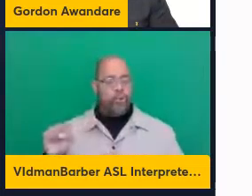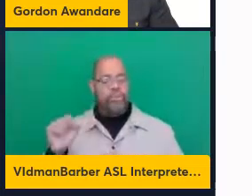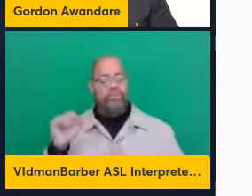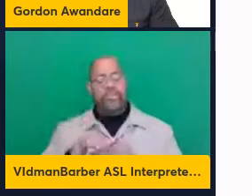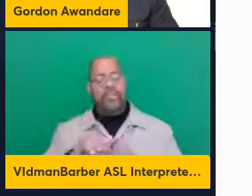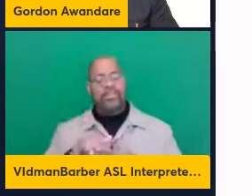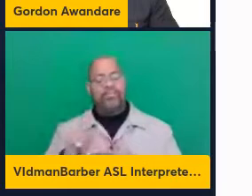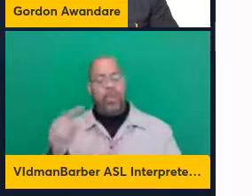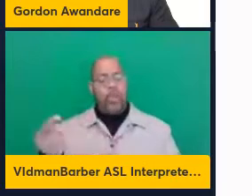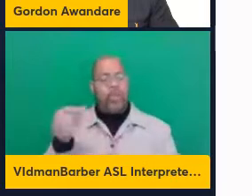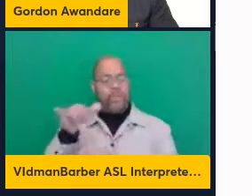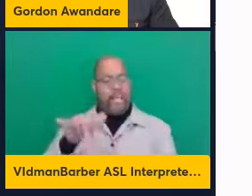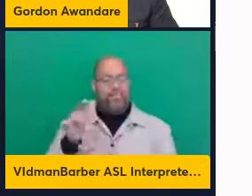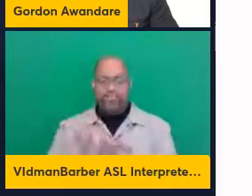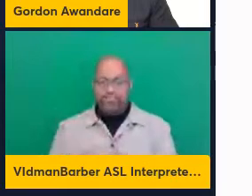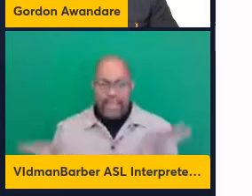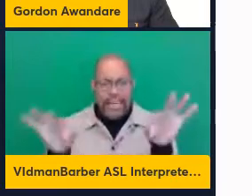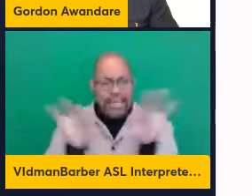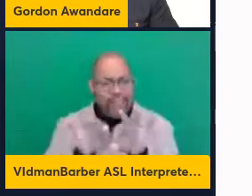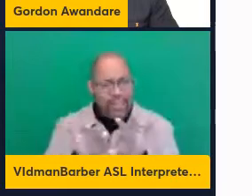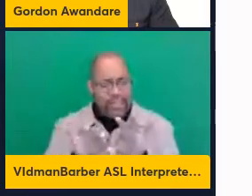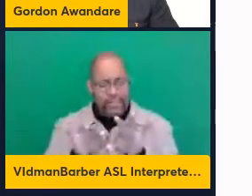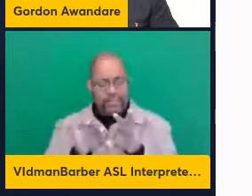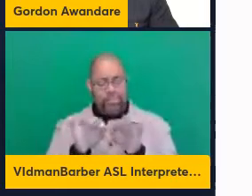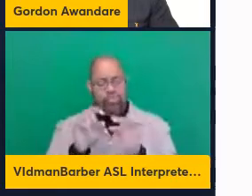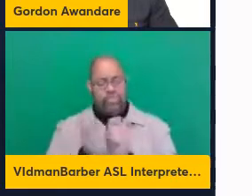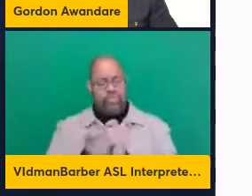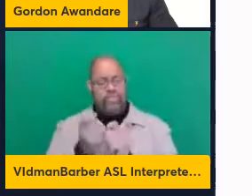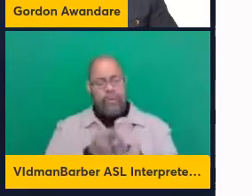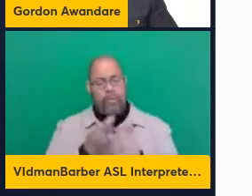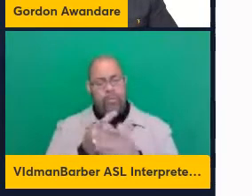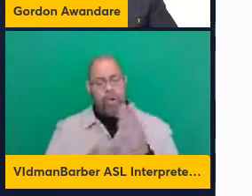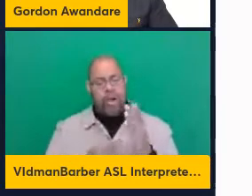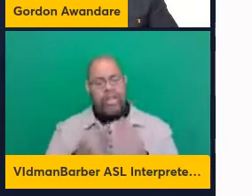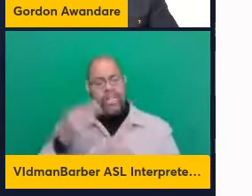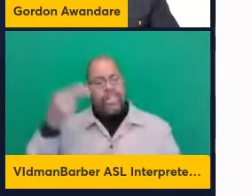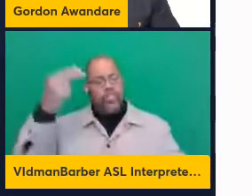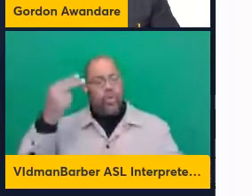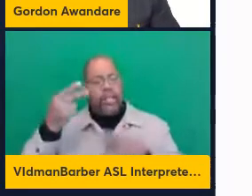that alone is a significant change